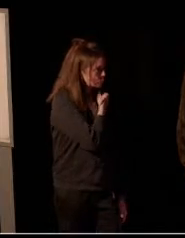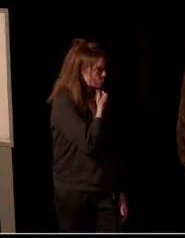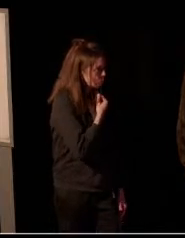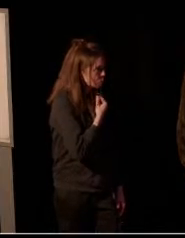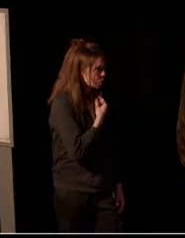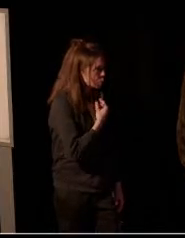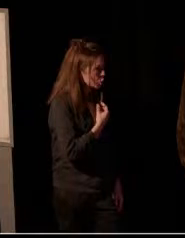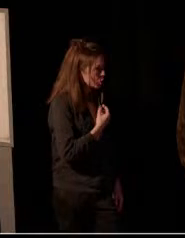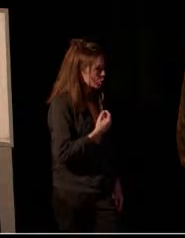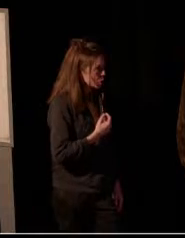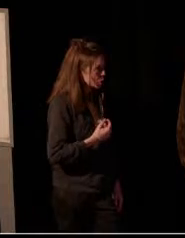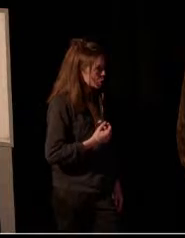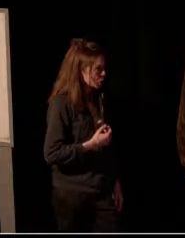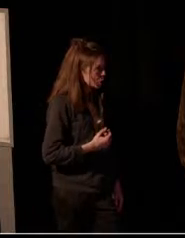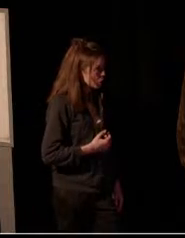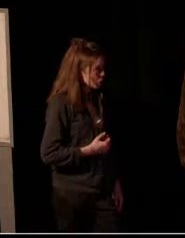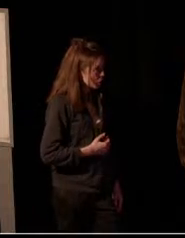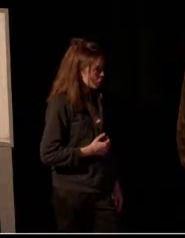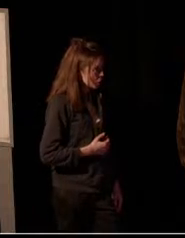wrong.